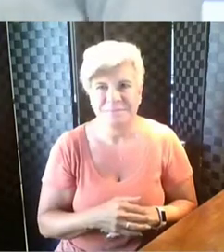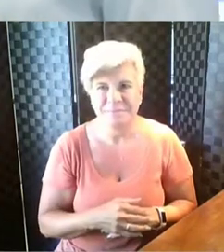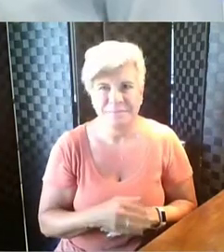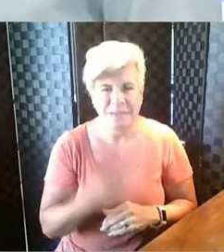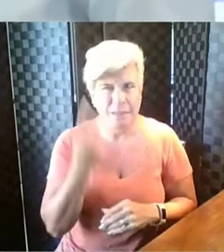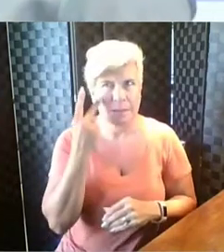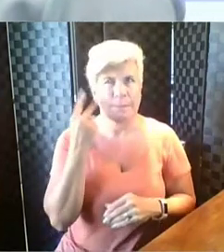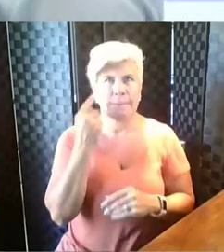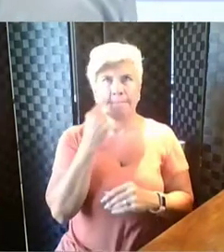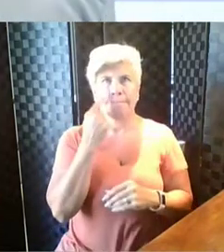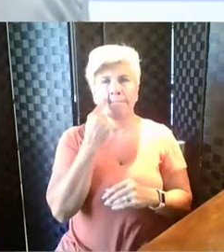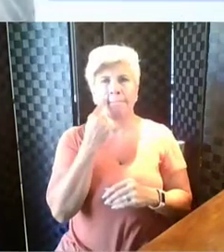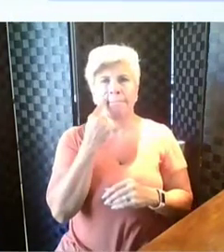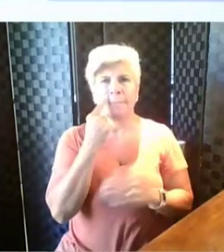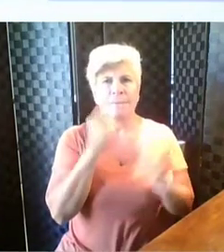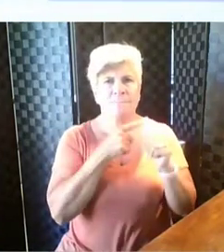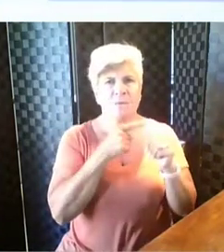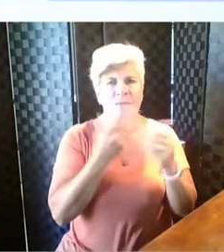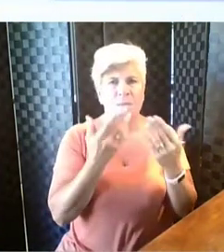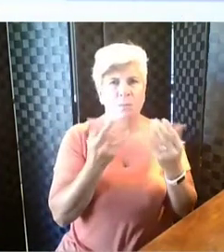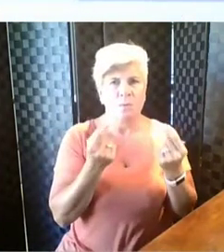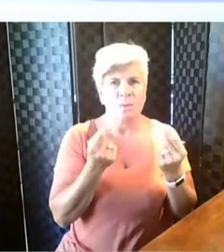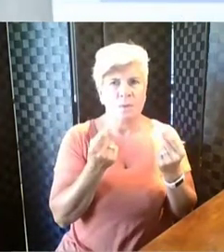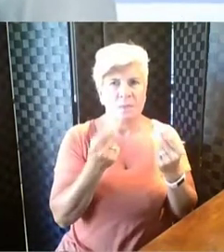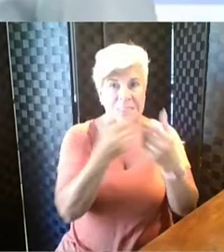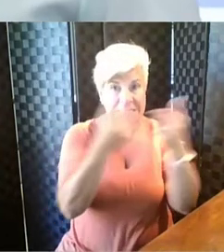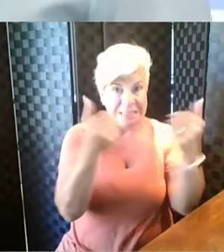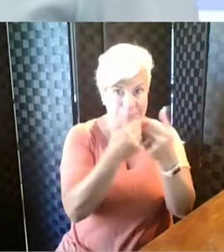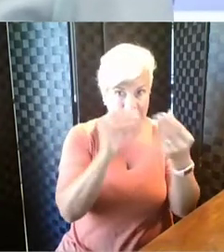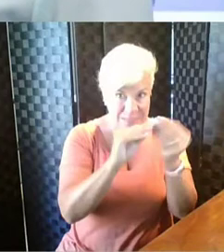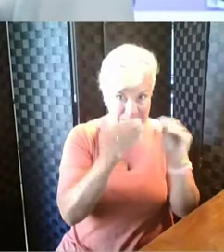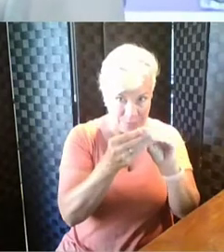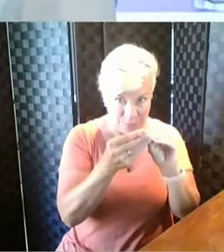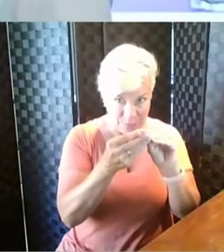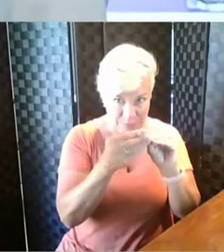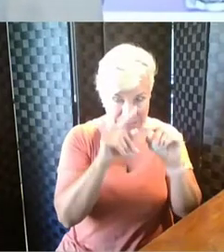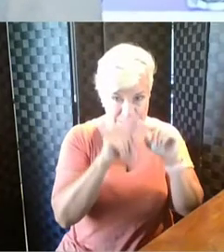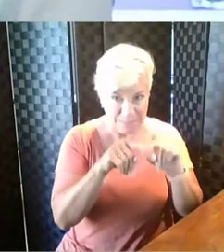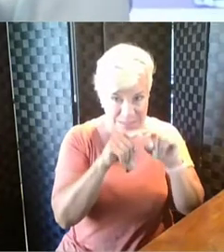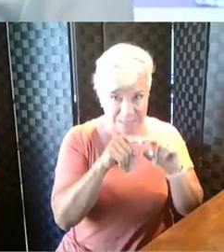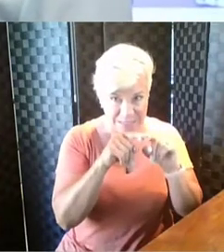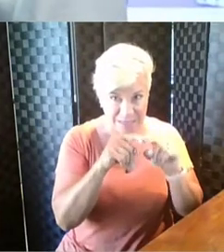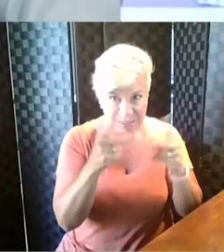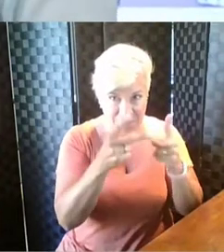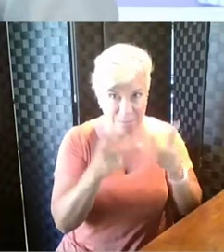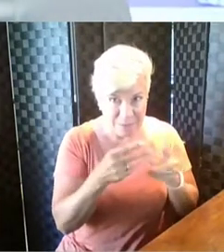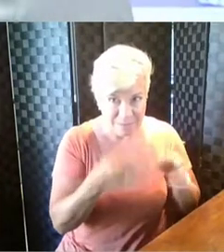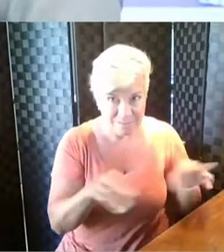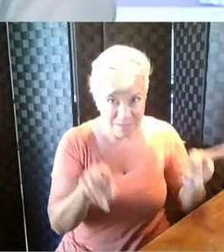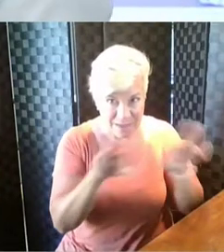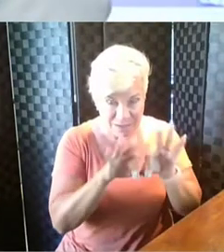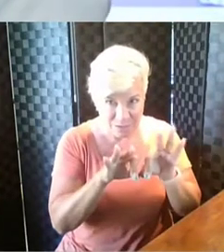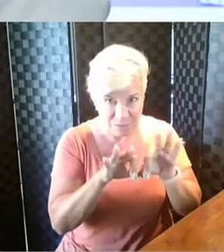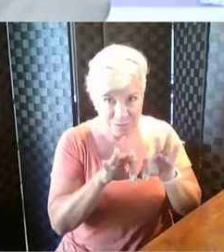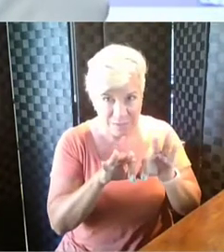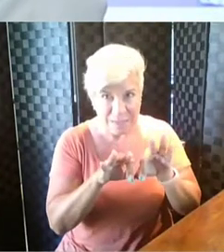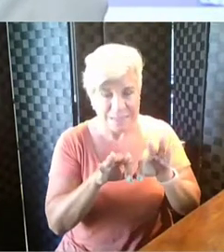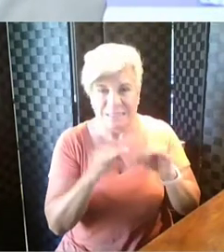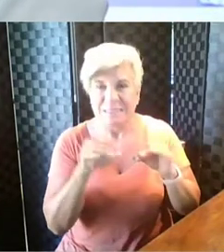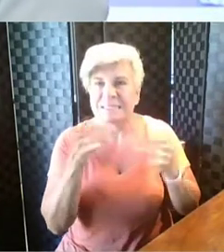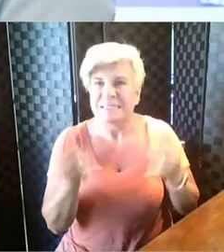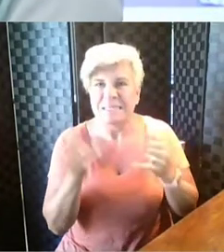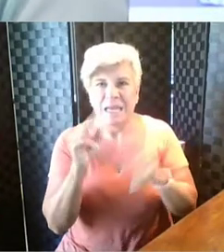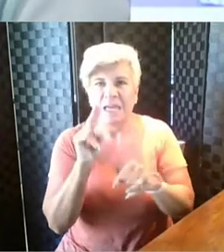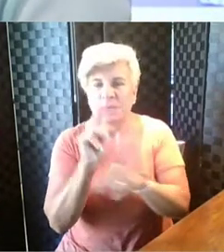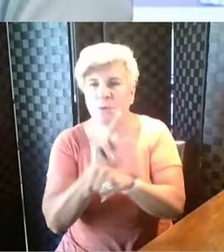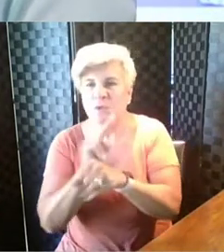think back. The first thing we did is we broke apart those numbers based on place value. The difference from what we did last time and today is this time we